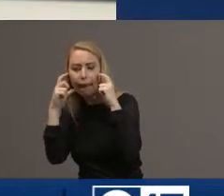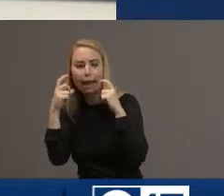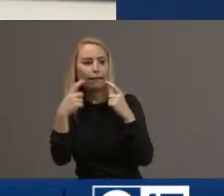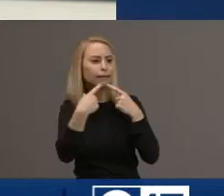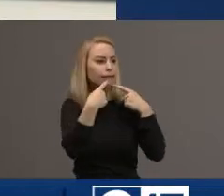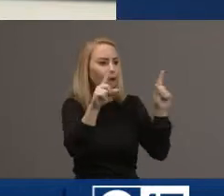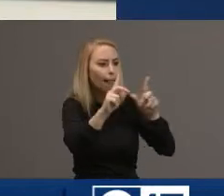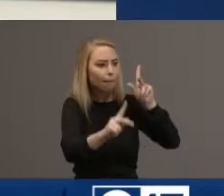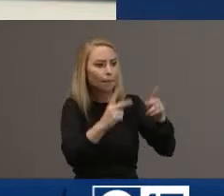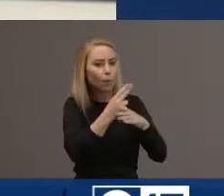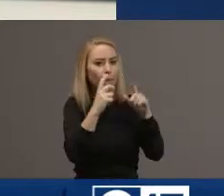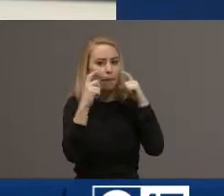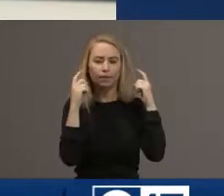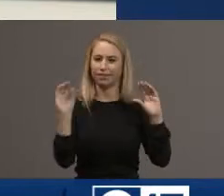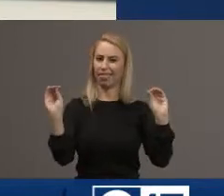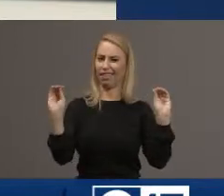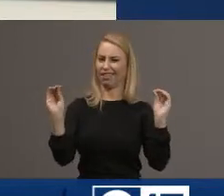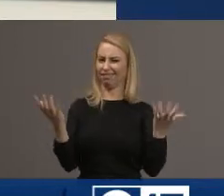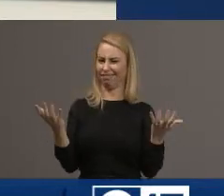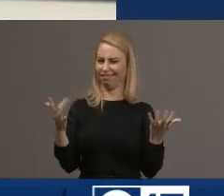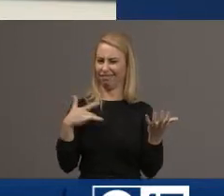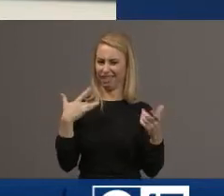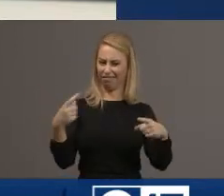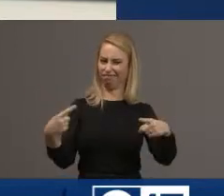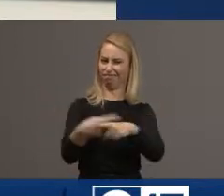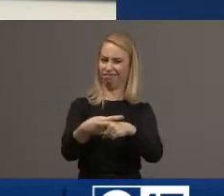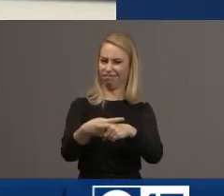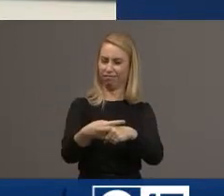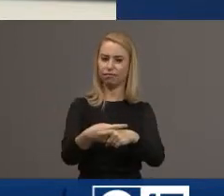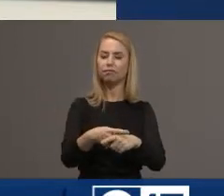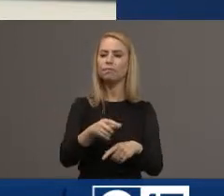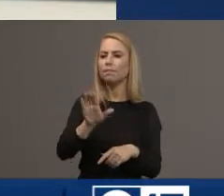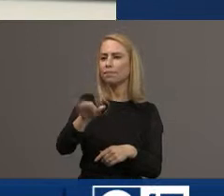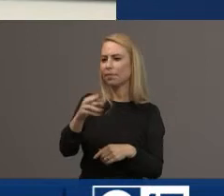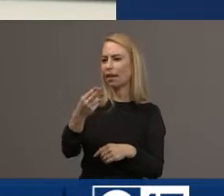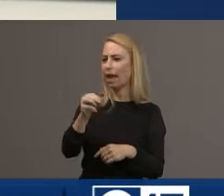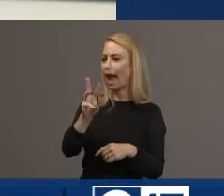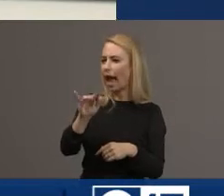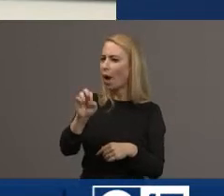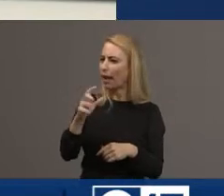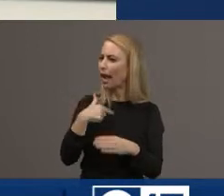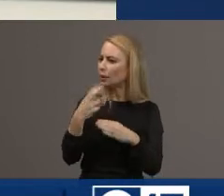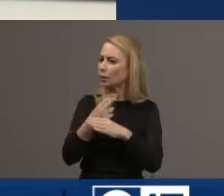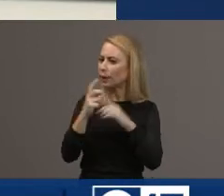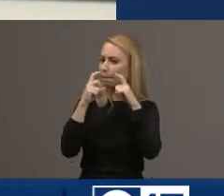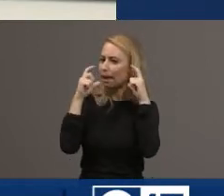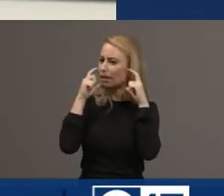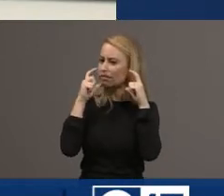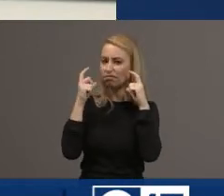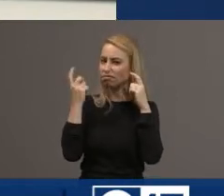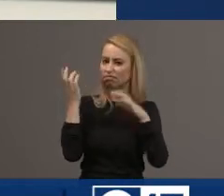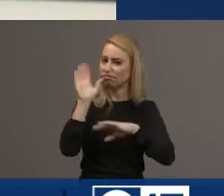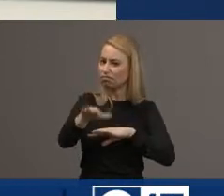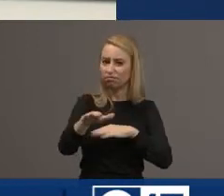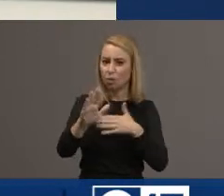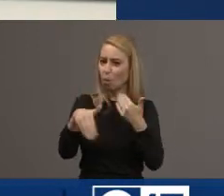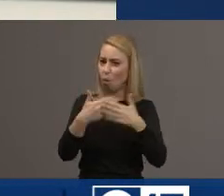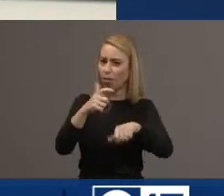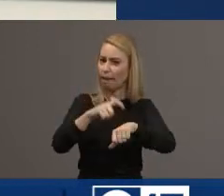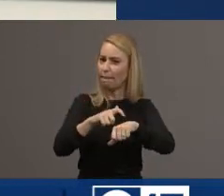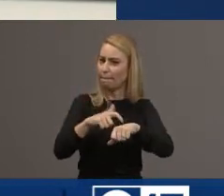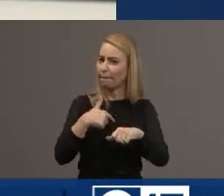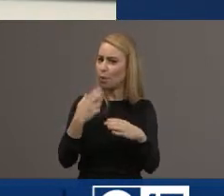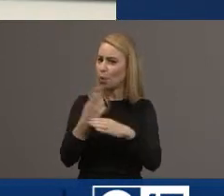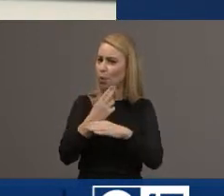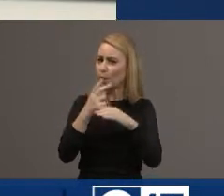wearing a mask. It seems like Howie, you're sending the wrong message. I had a mask on the entire time. I am